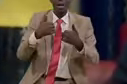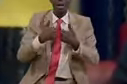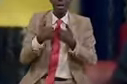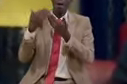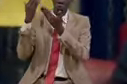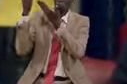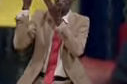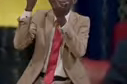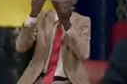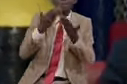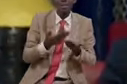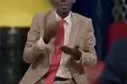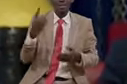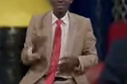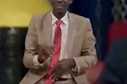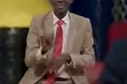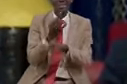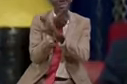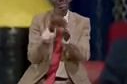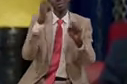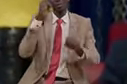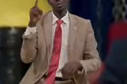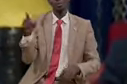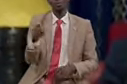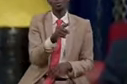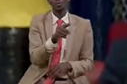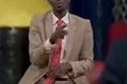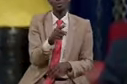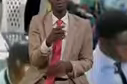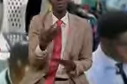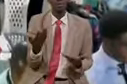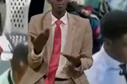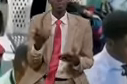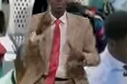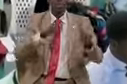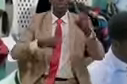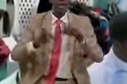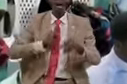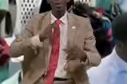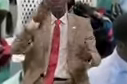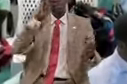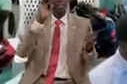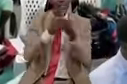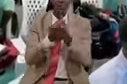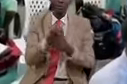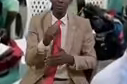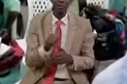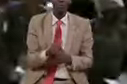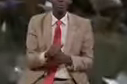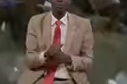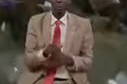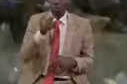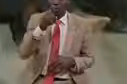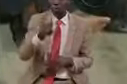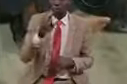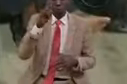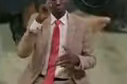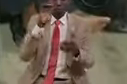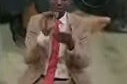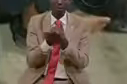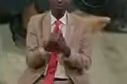eternal redemption for you. I believe. You believe.